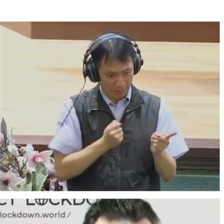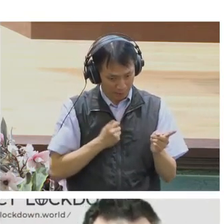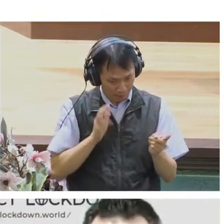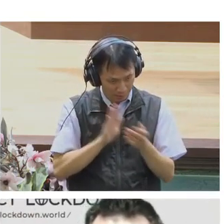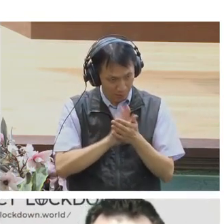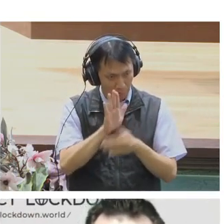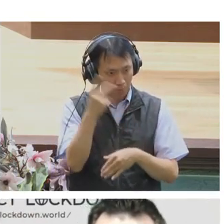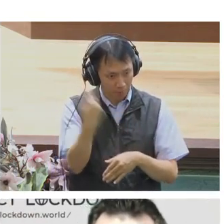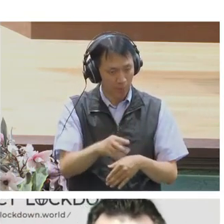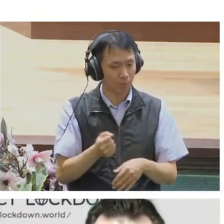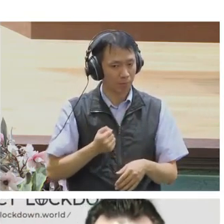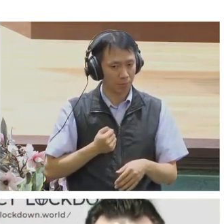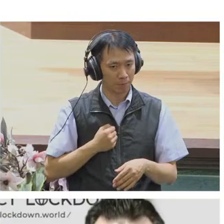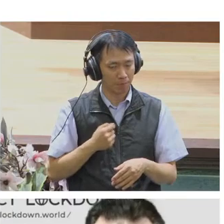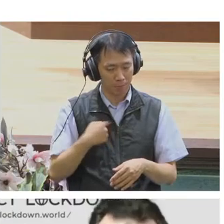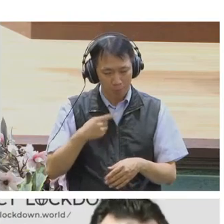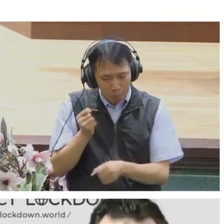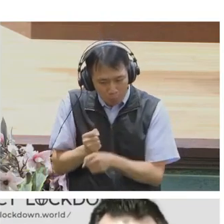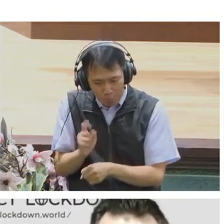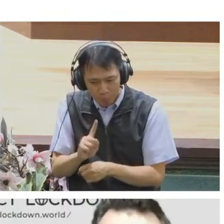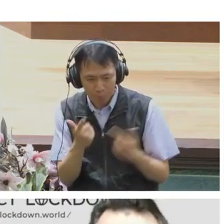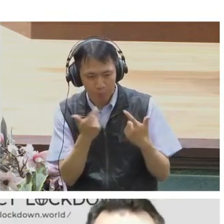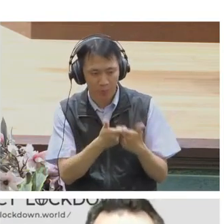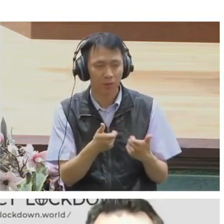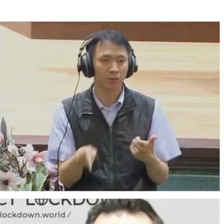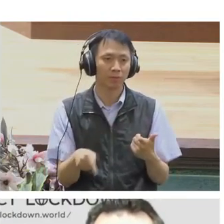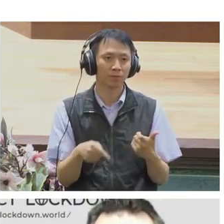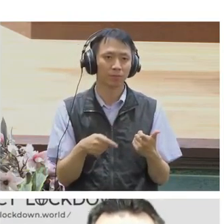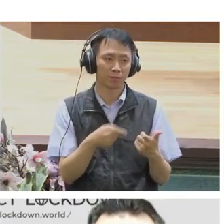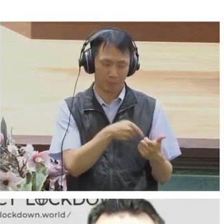that somehow feels to them that it's either